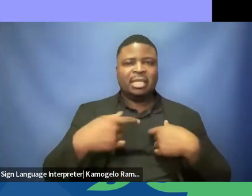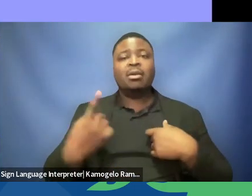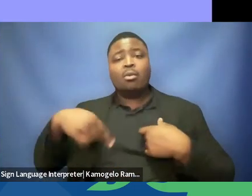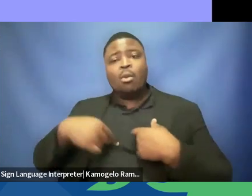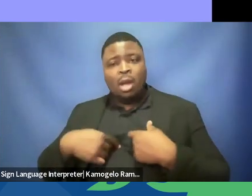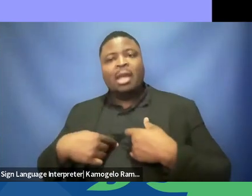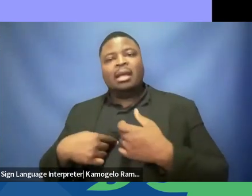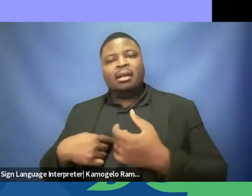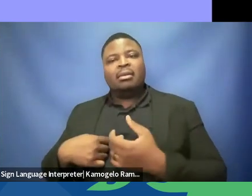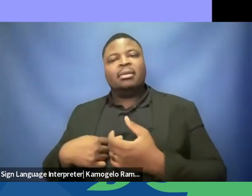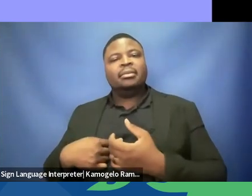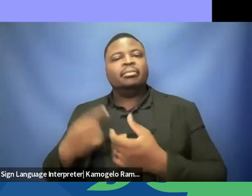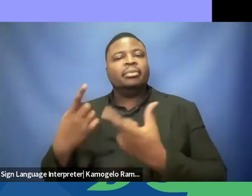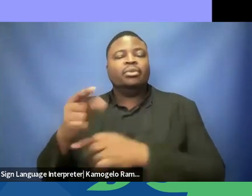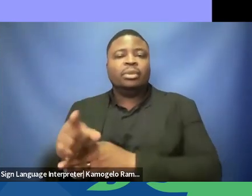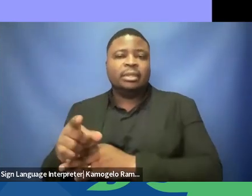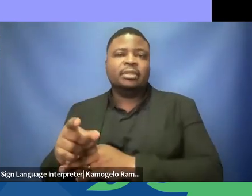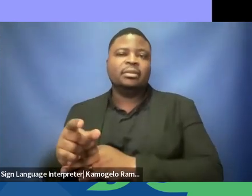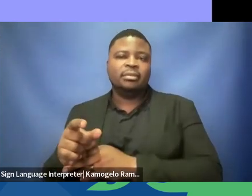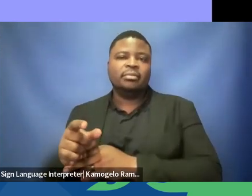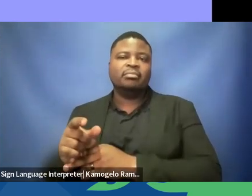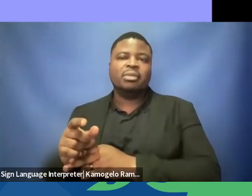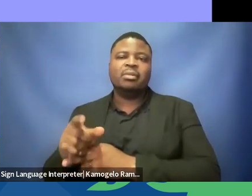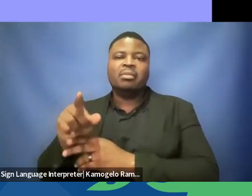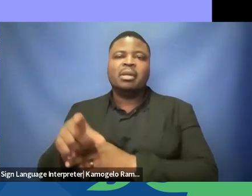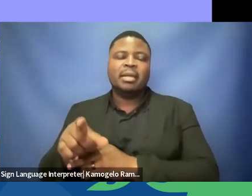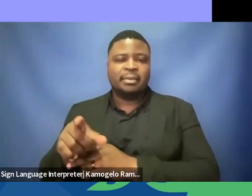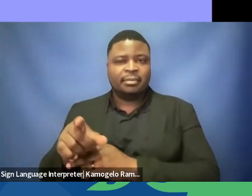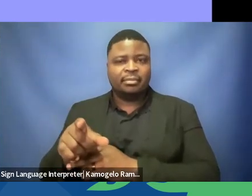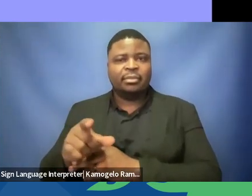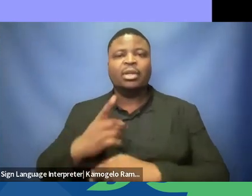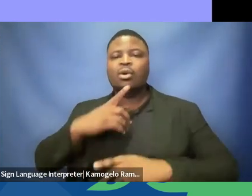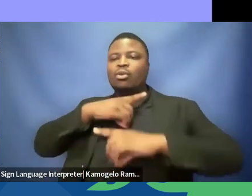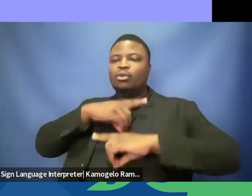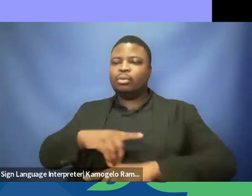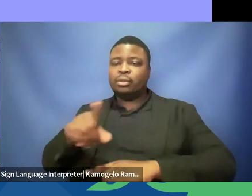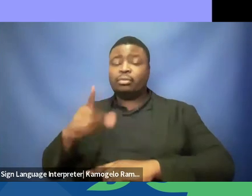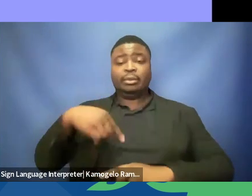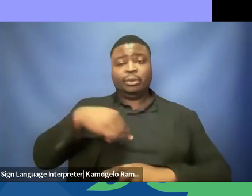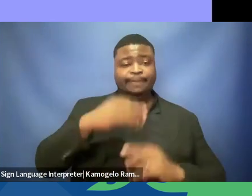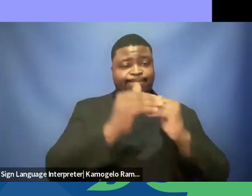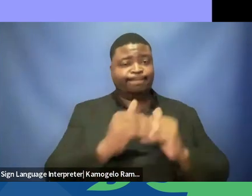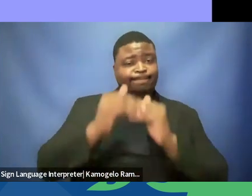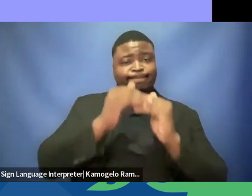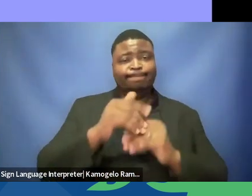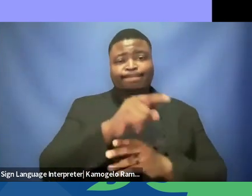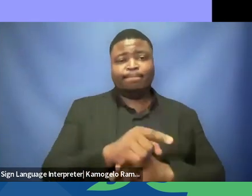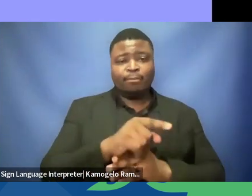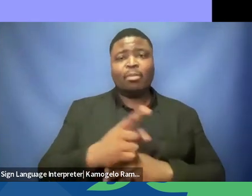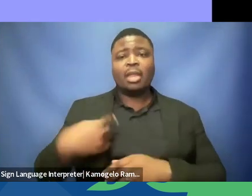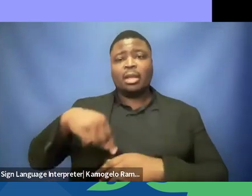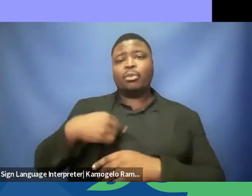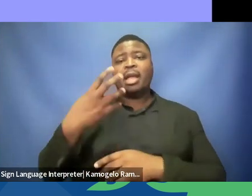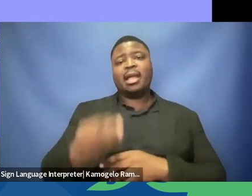a in cases of severe depression. We are able to take care of these clients. So we had